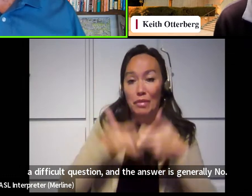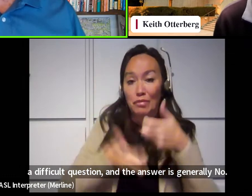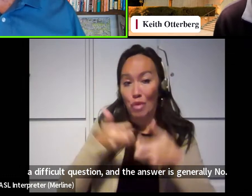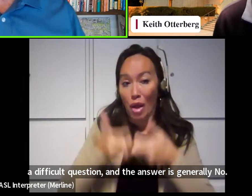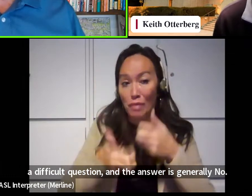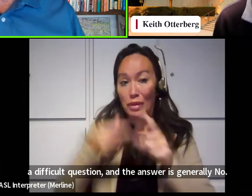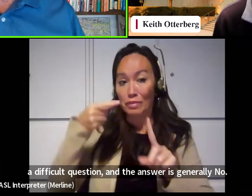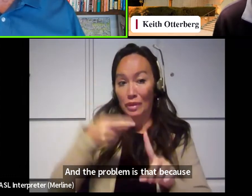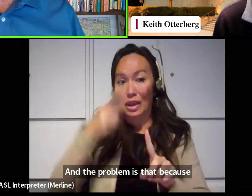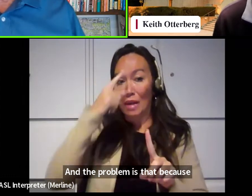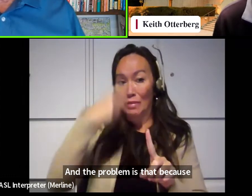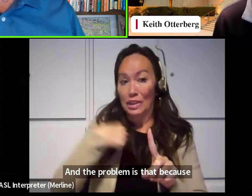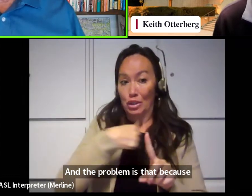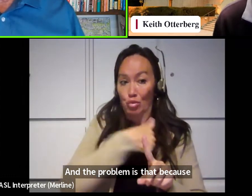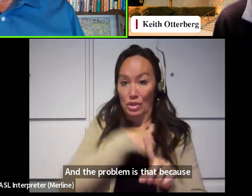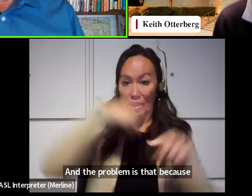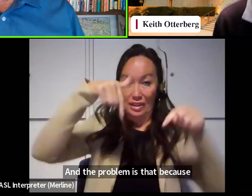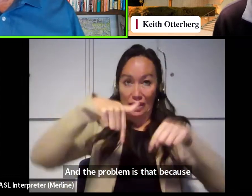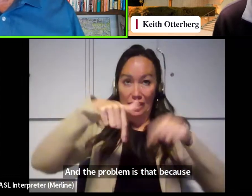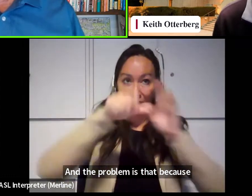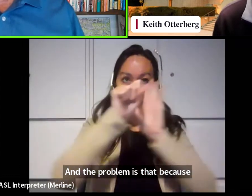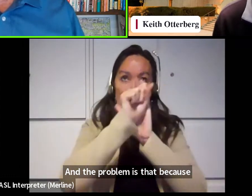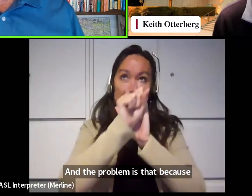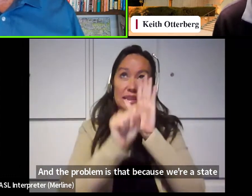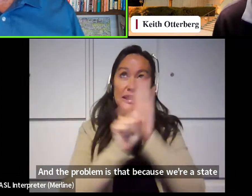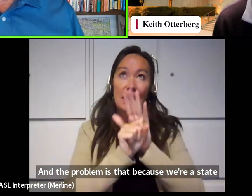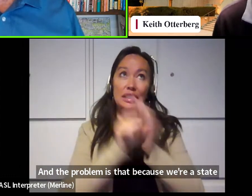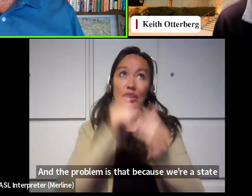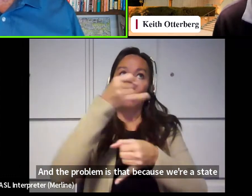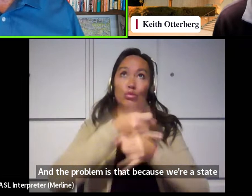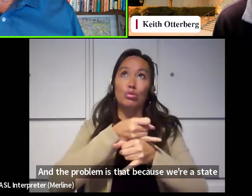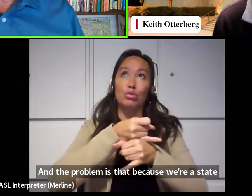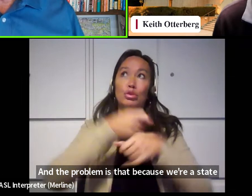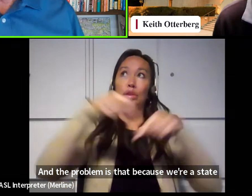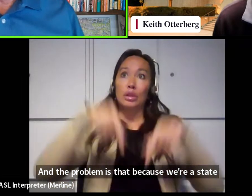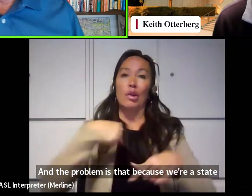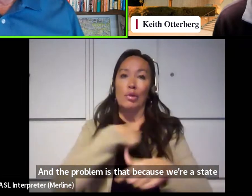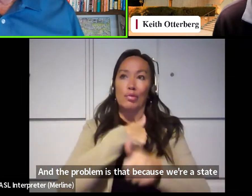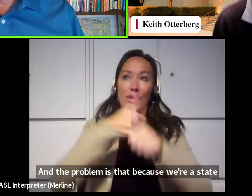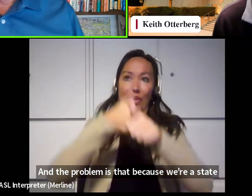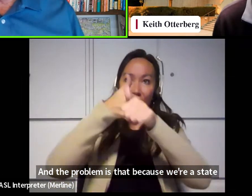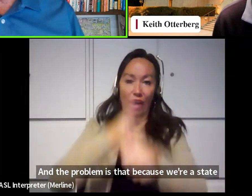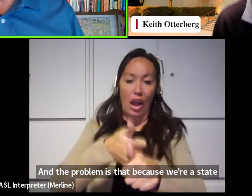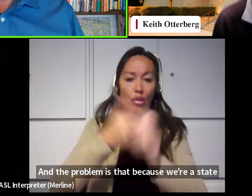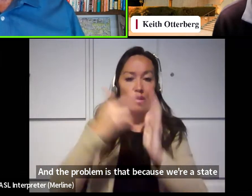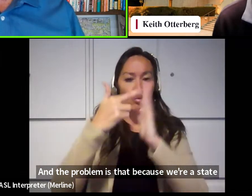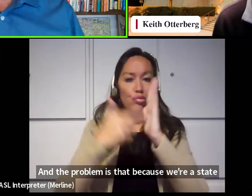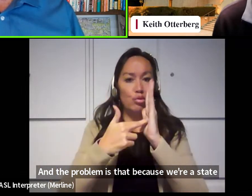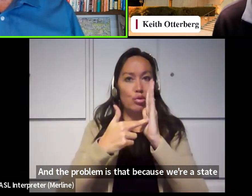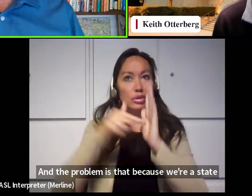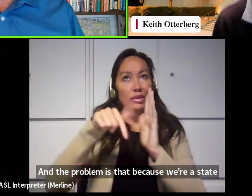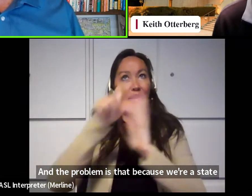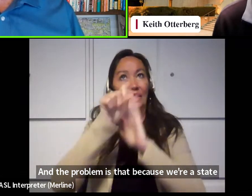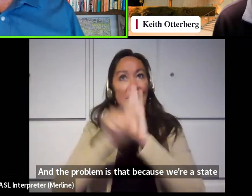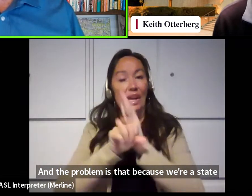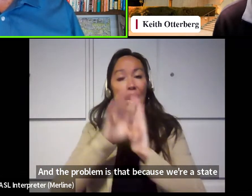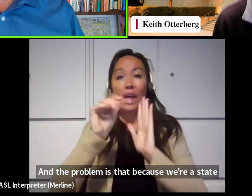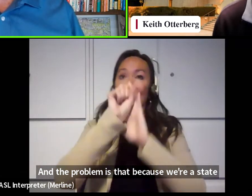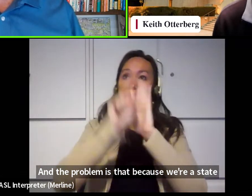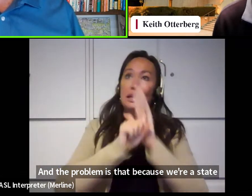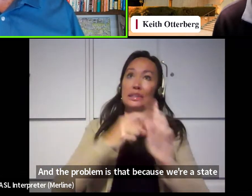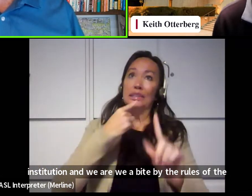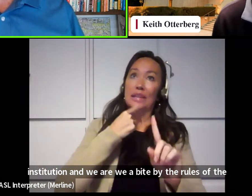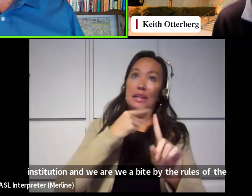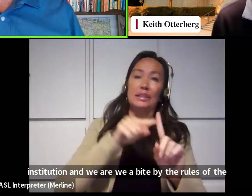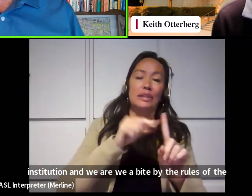that because we're a state institution and we abide by the rules of the state, and the state says that they